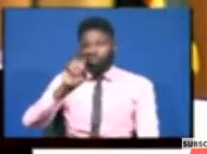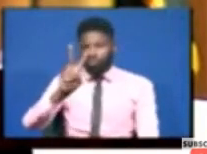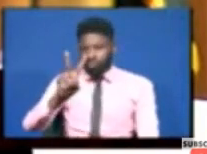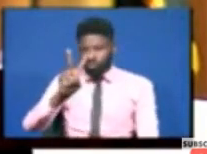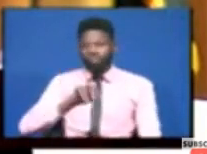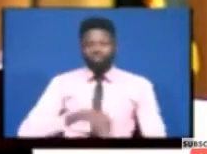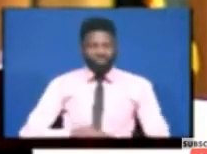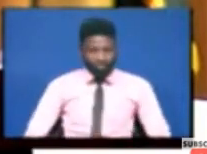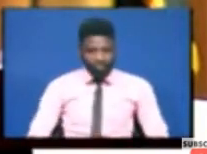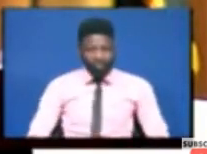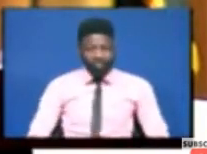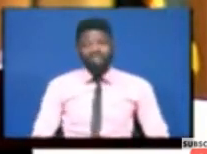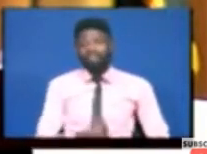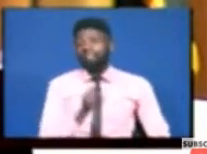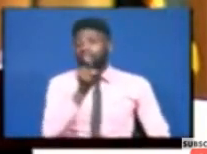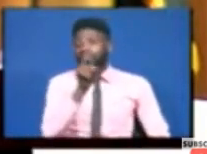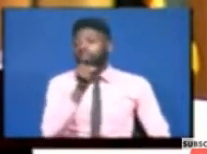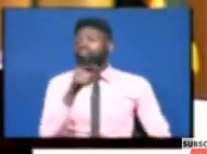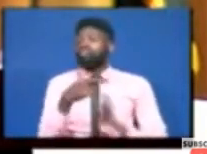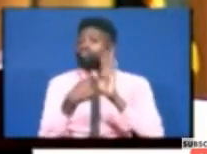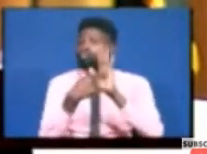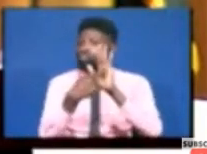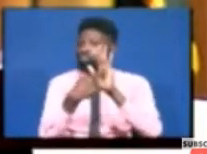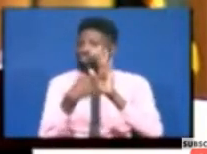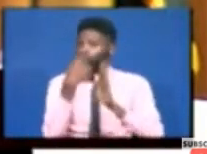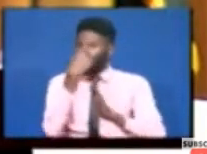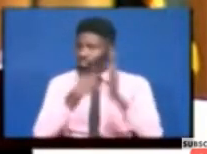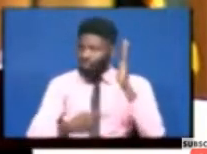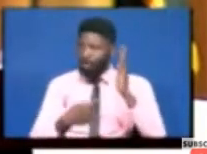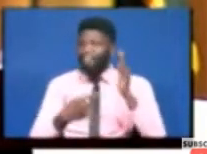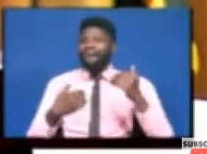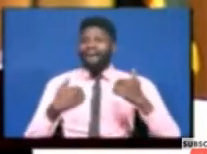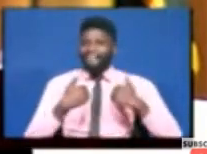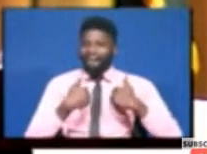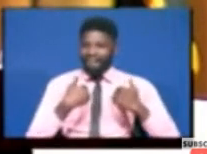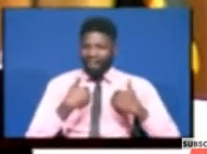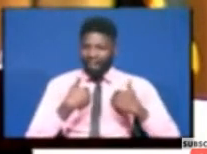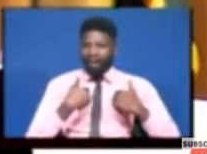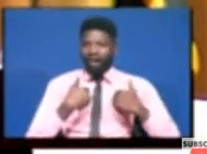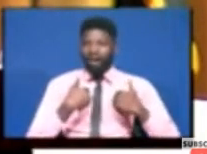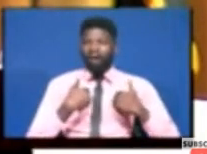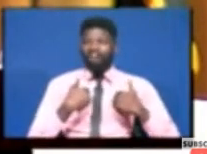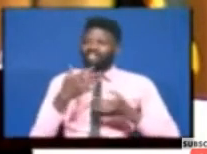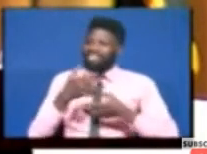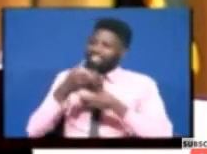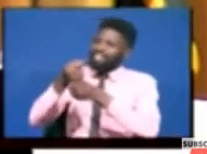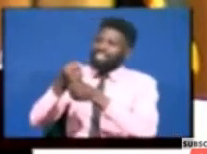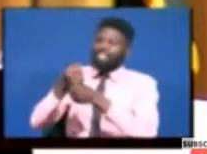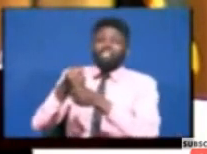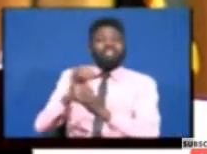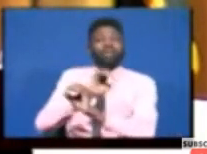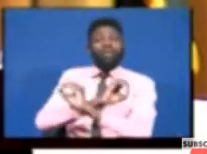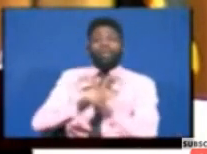This speaks to a background of distrust of the administration of our electoral